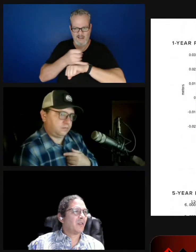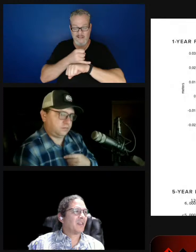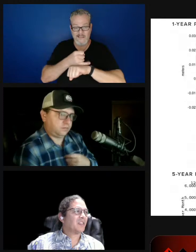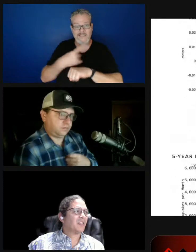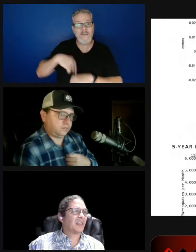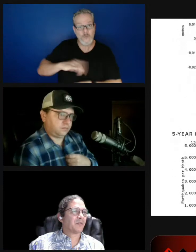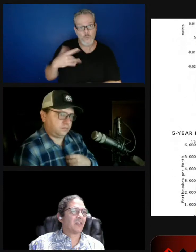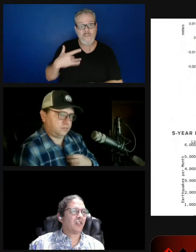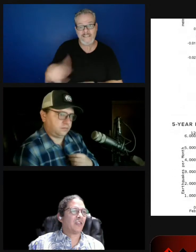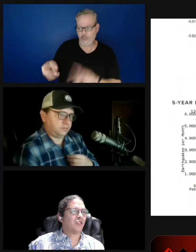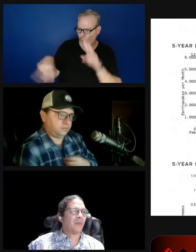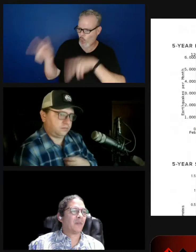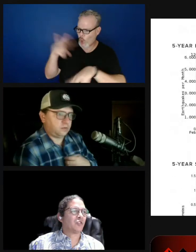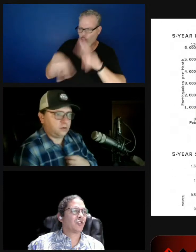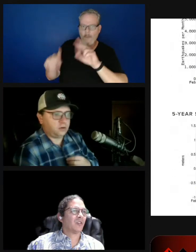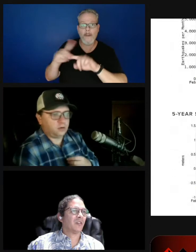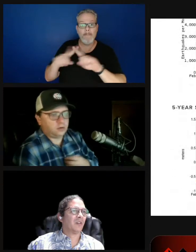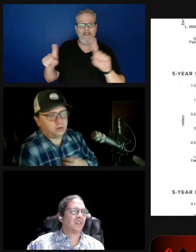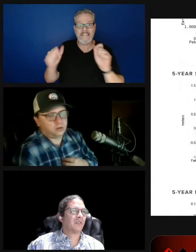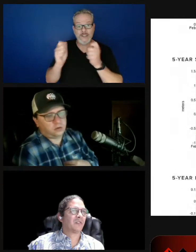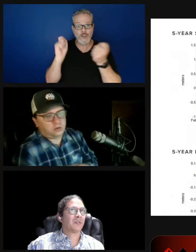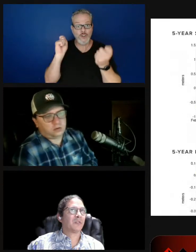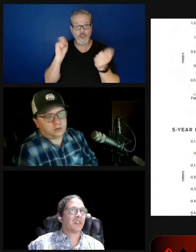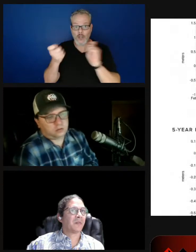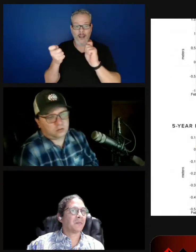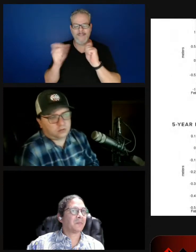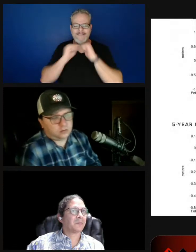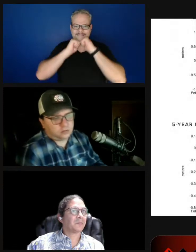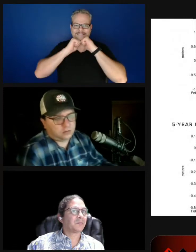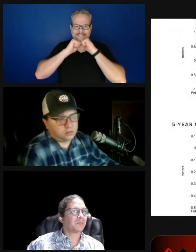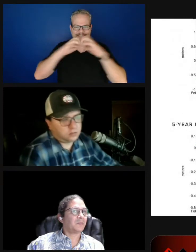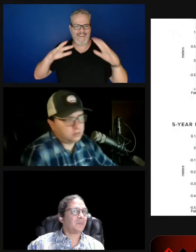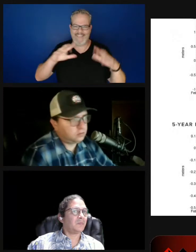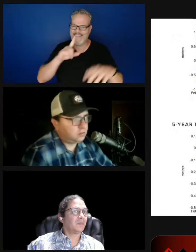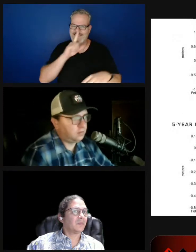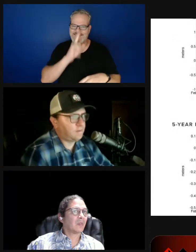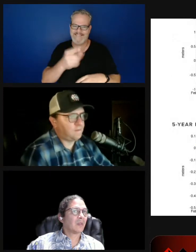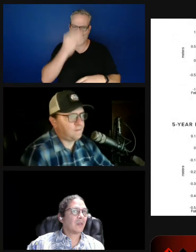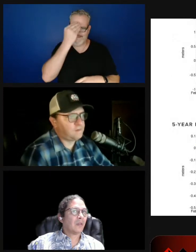look at all this. Nothing has really changed that much on all these other signals here.